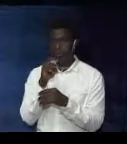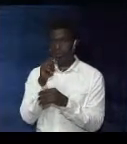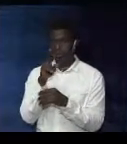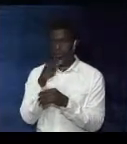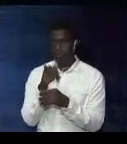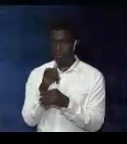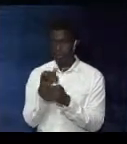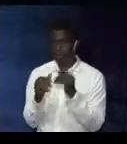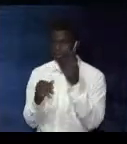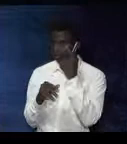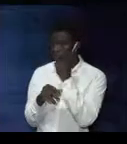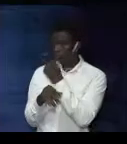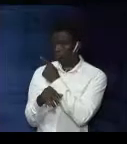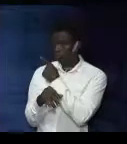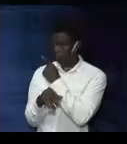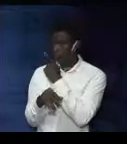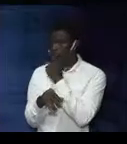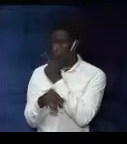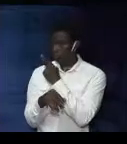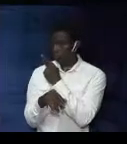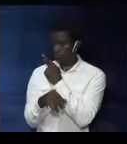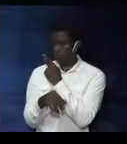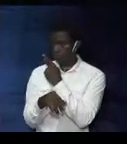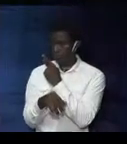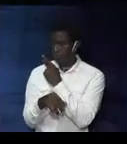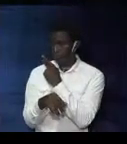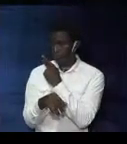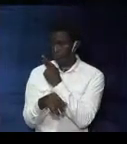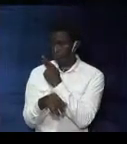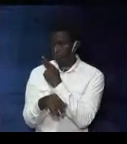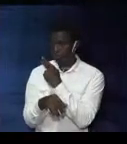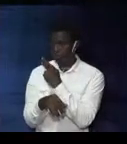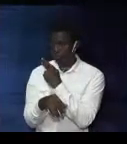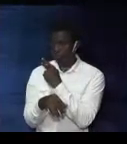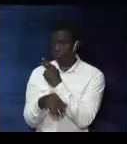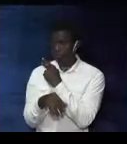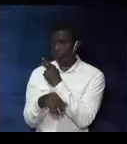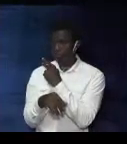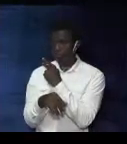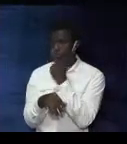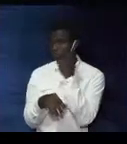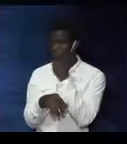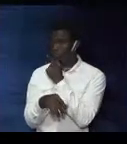But can we find other lines of symmetry? If we try to fold it along the angles,